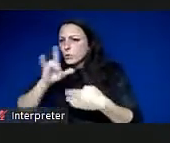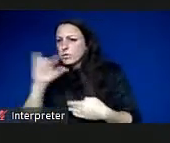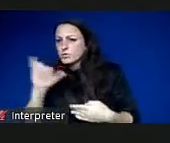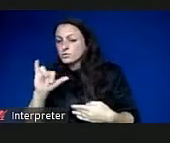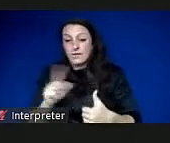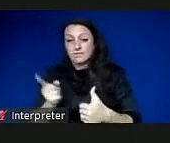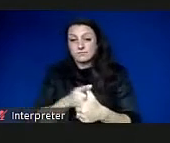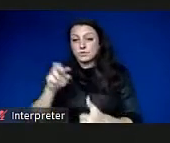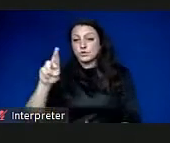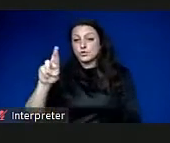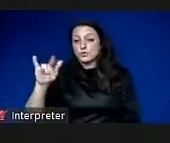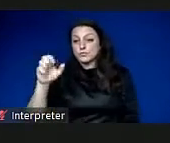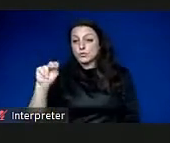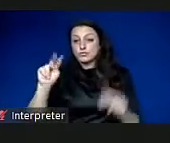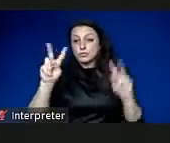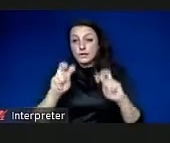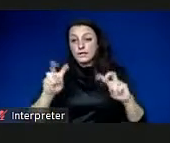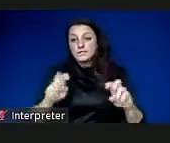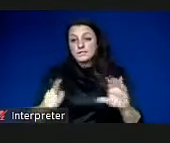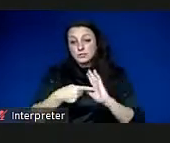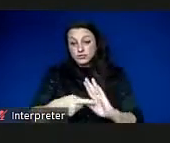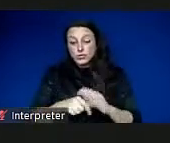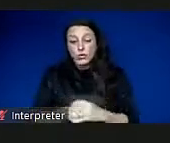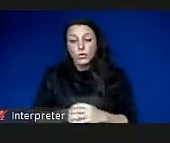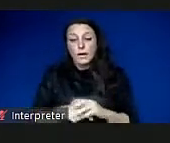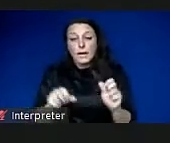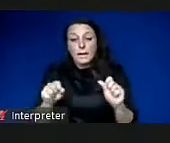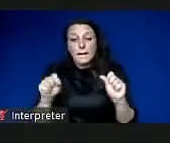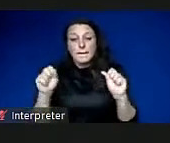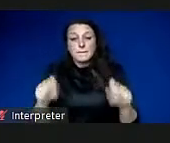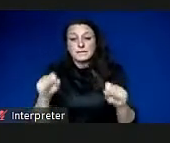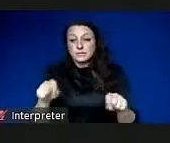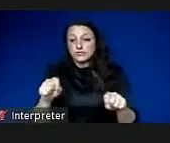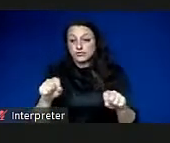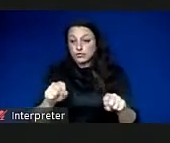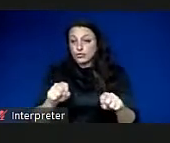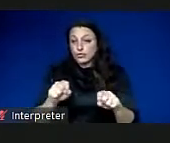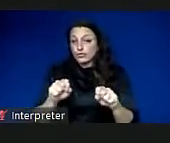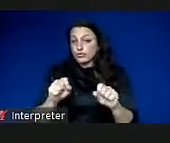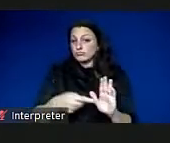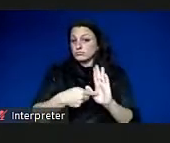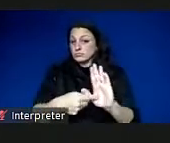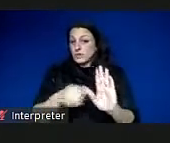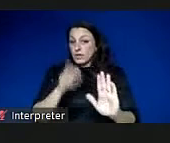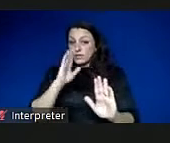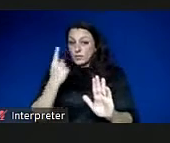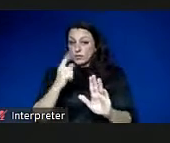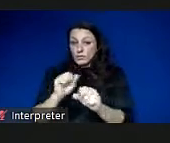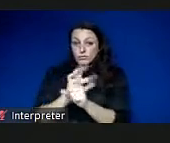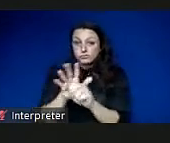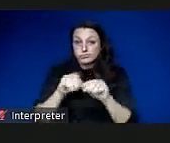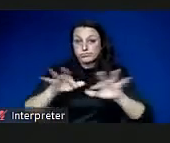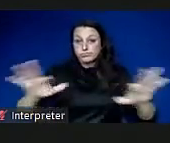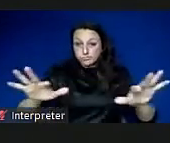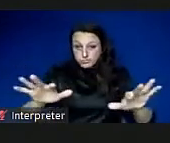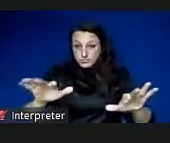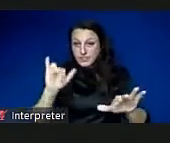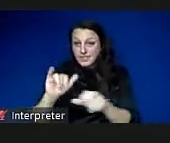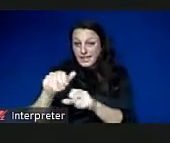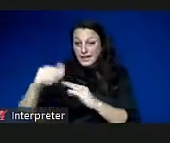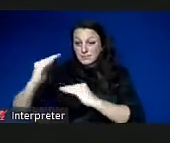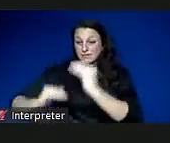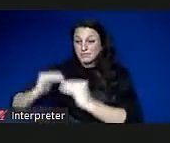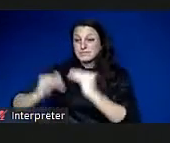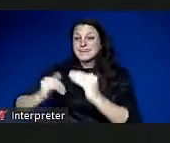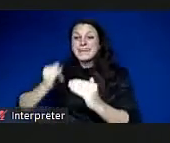showed that, a potential leading indicator for outbreaks in these settings was critical staffing shortages. And so